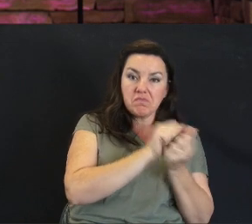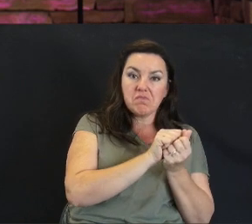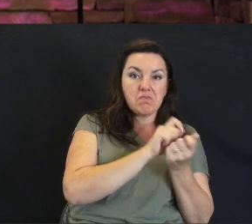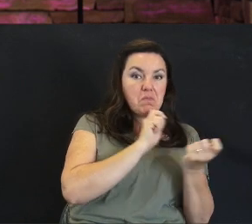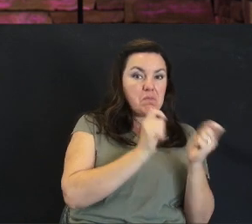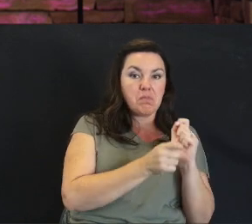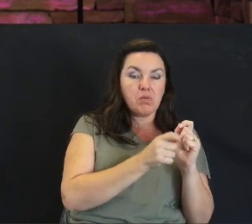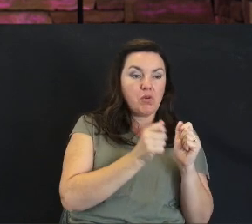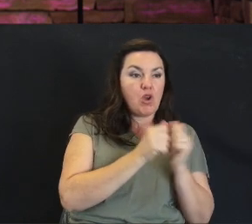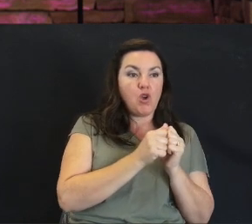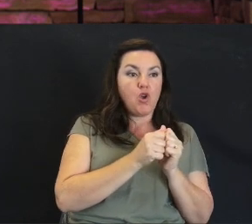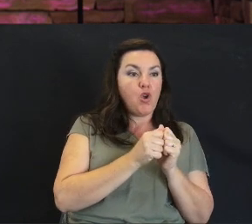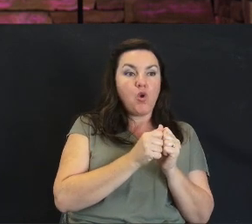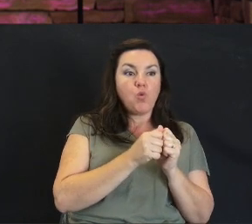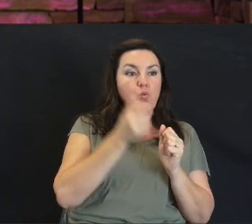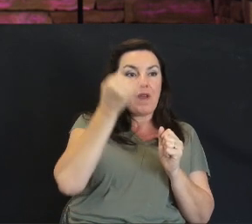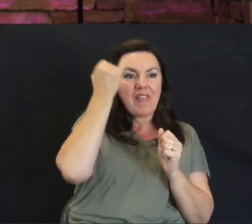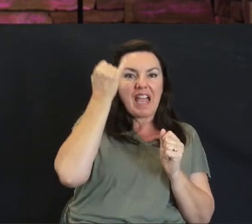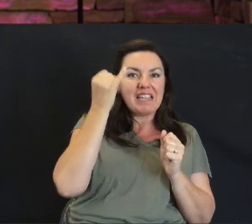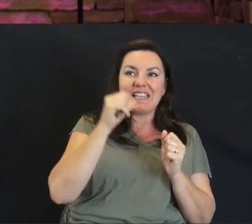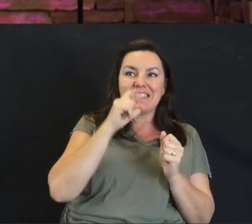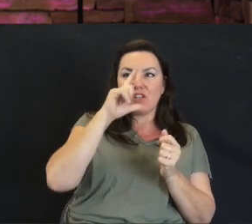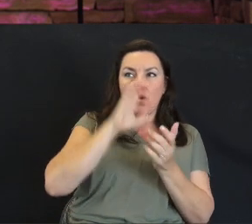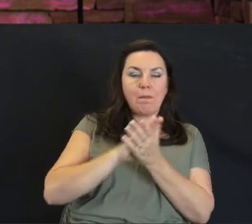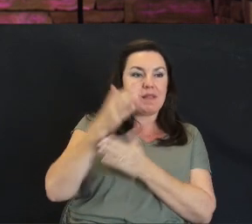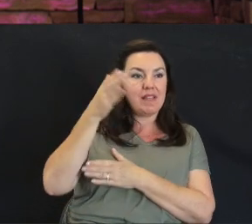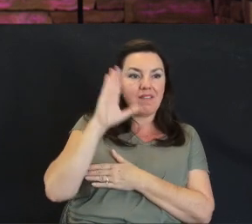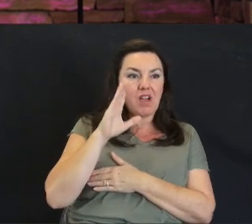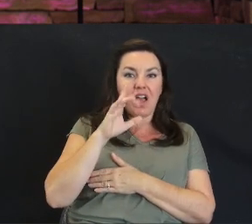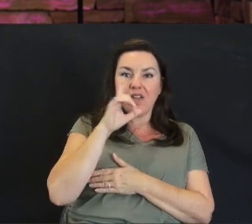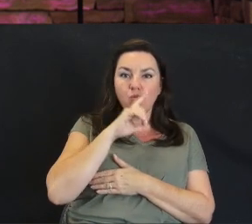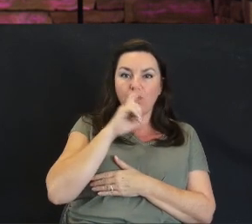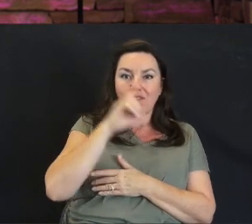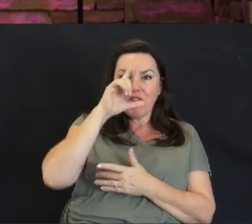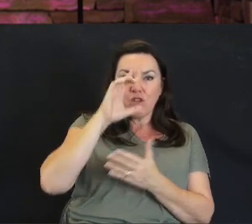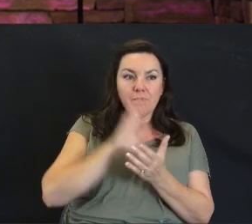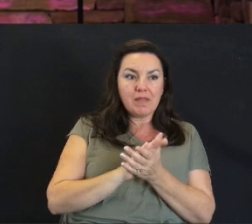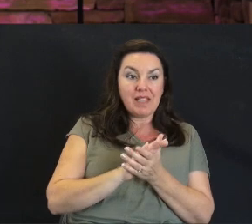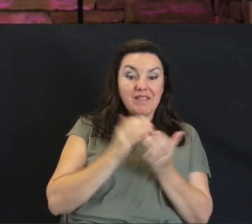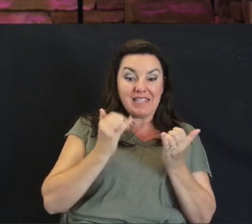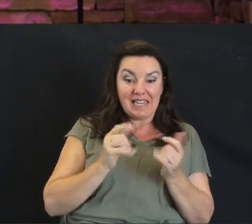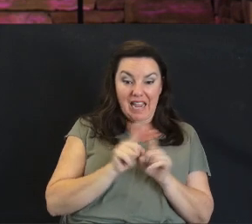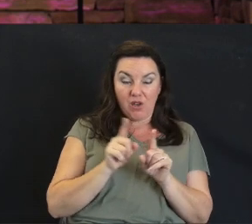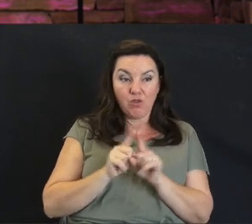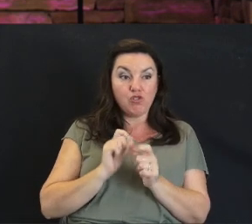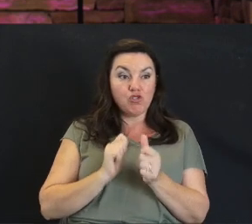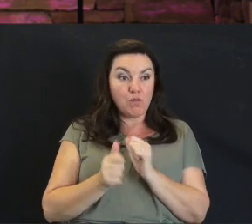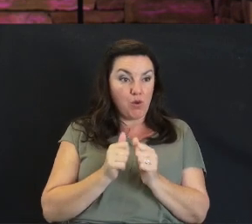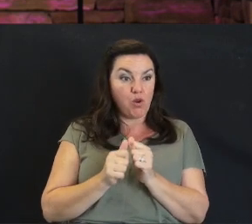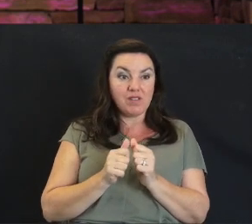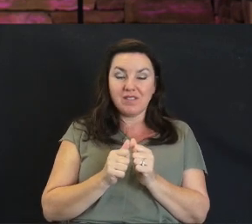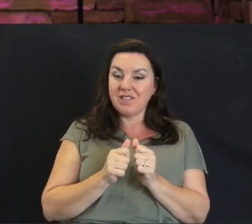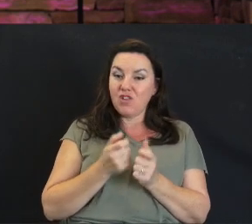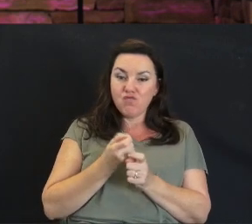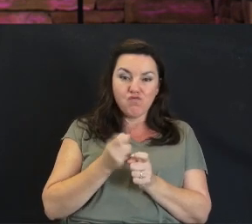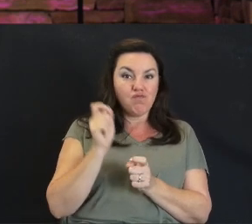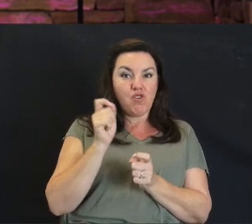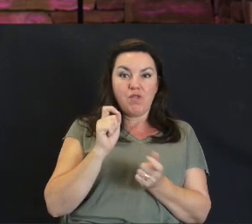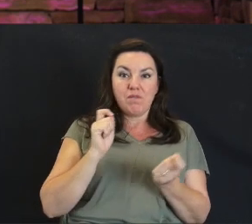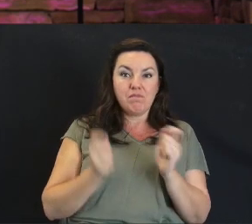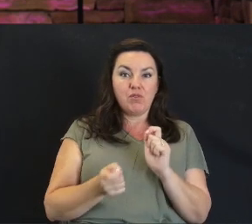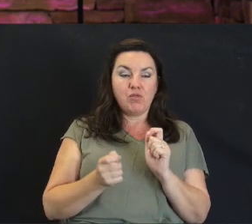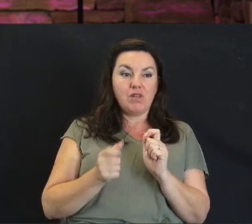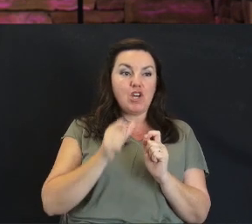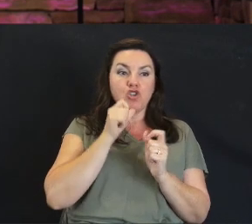With godless ideologies False narratives Now sports has as well Listen What I'm about to say I say it to everyone